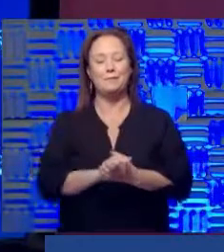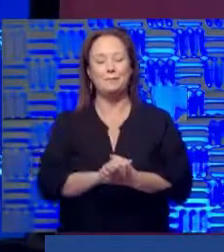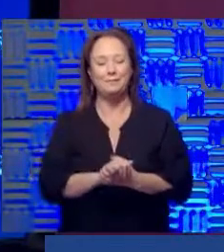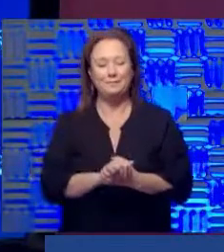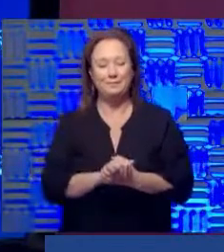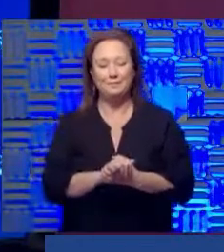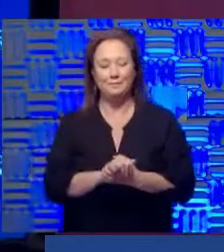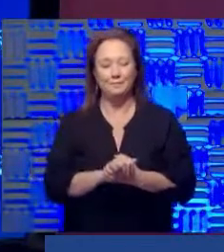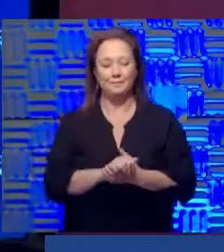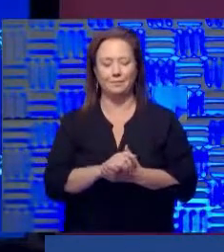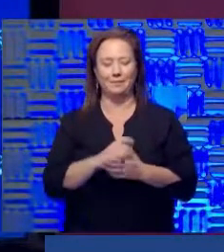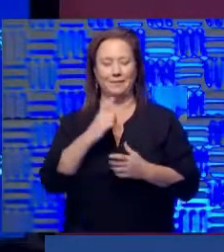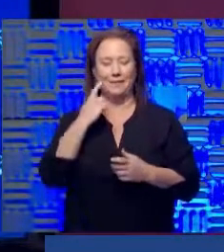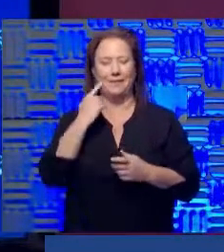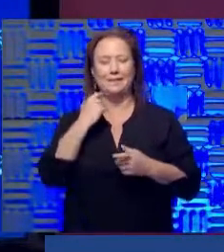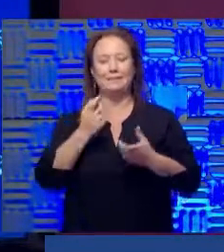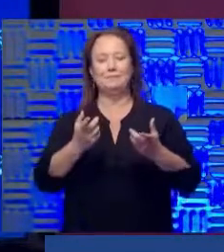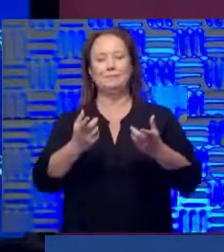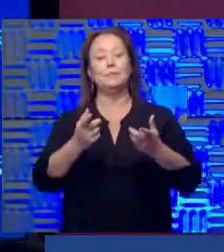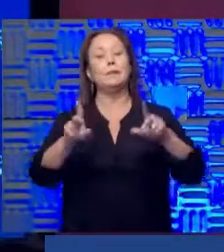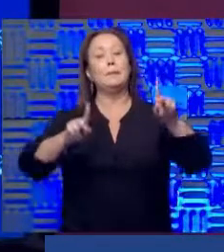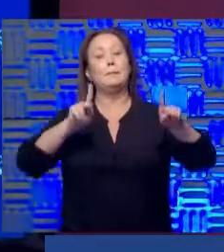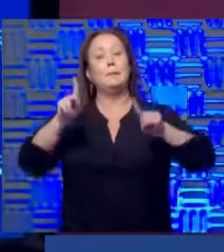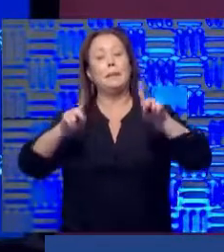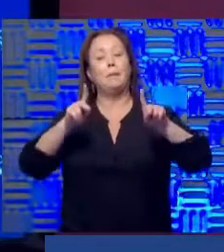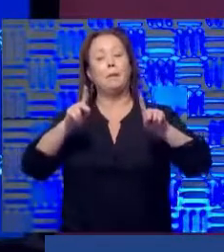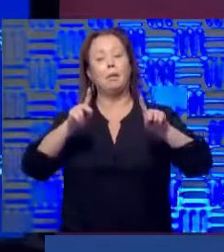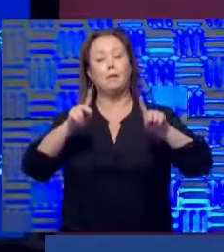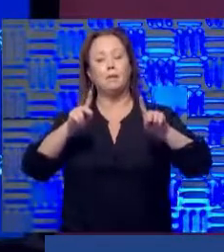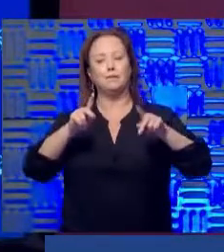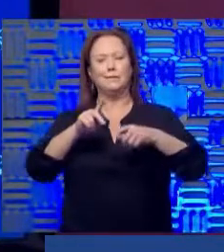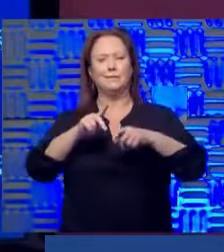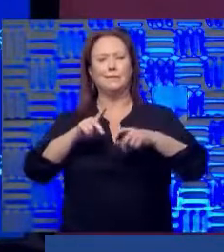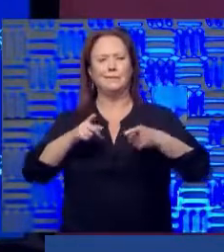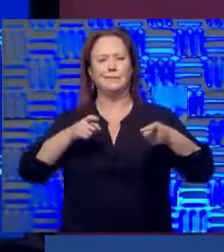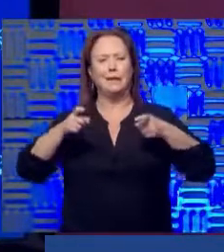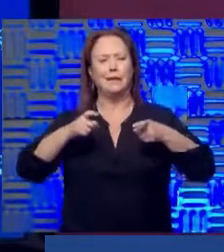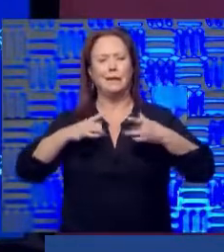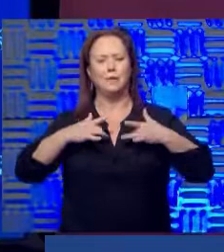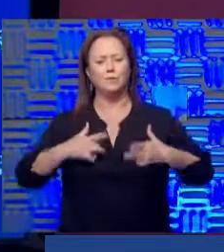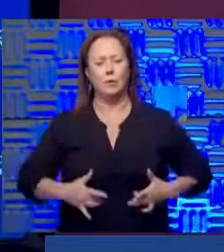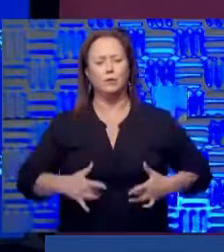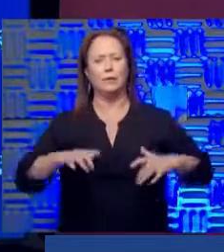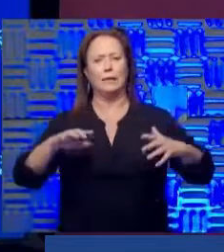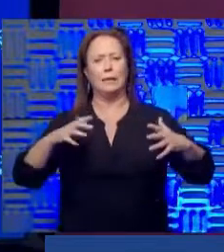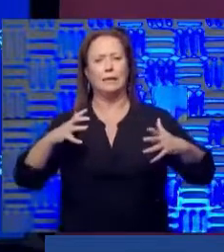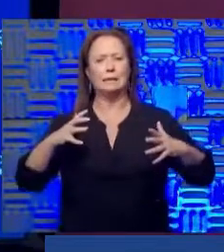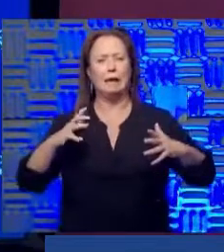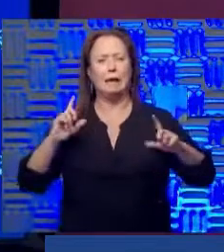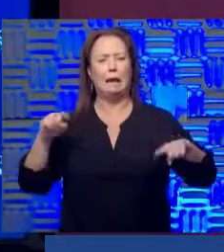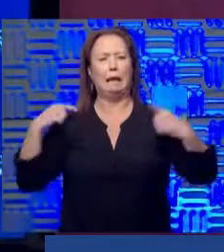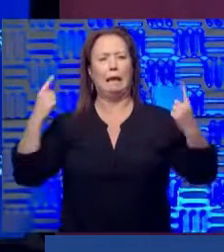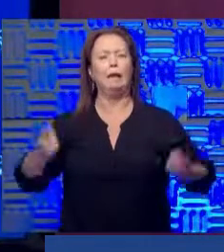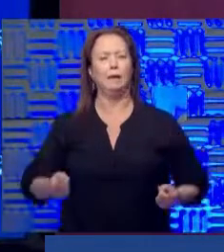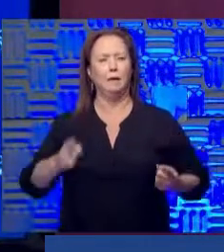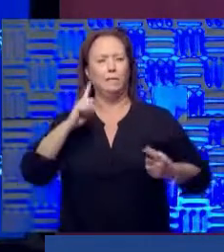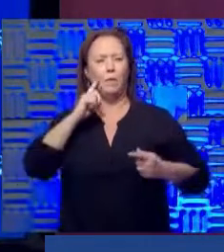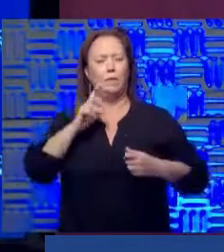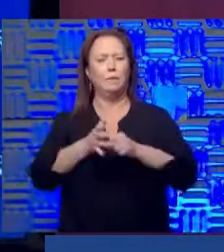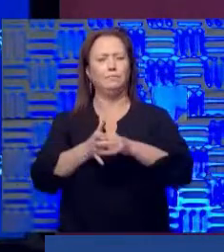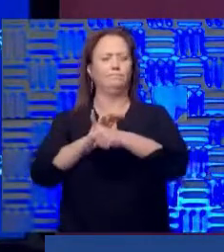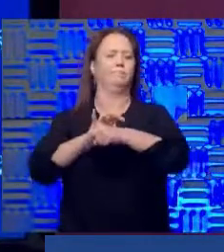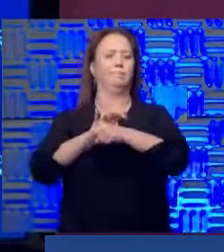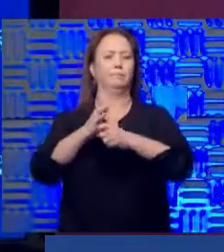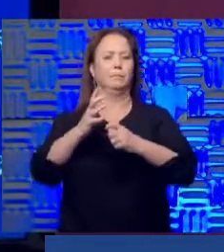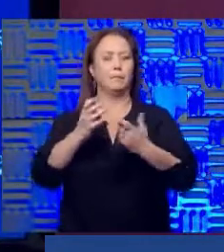right now, people have been dealing with anxiety and depression throughout this entire lockdown. And now